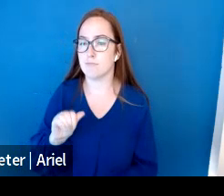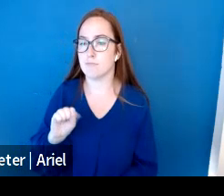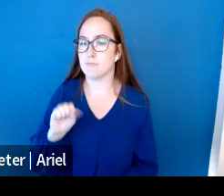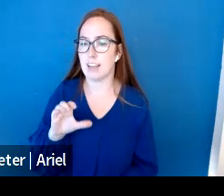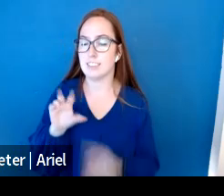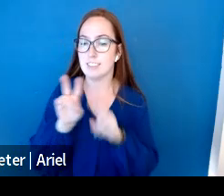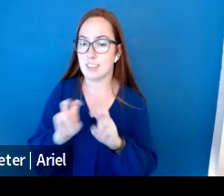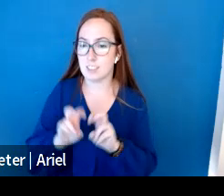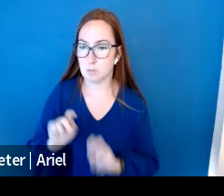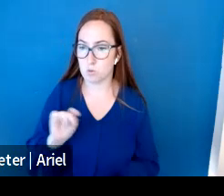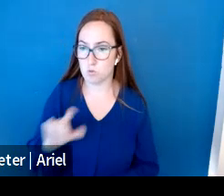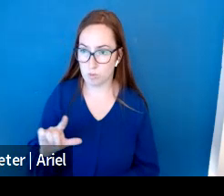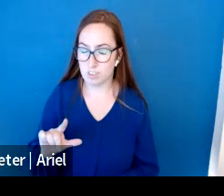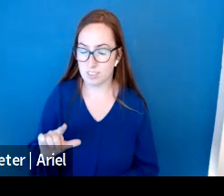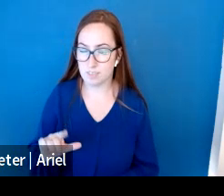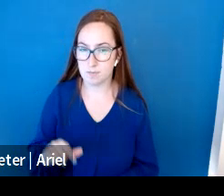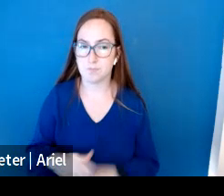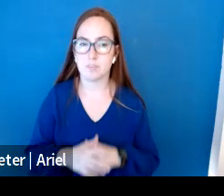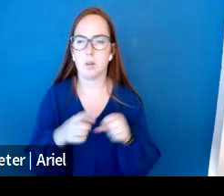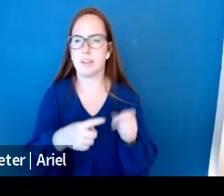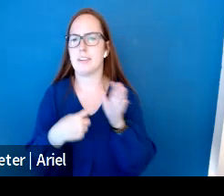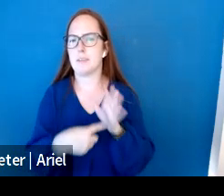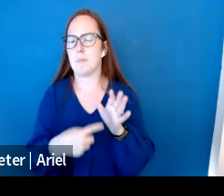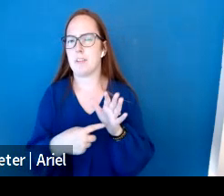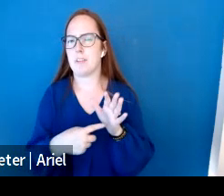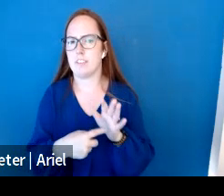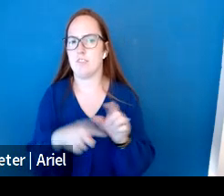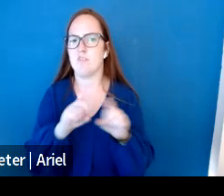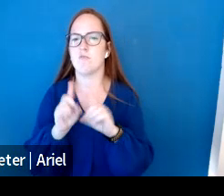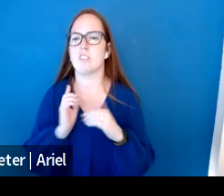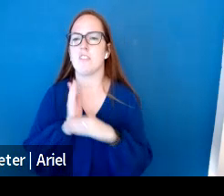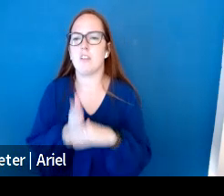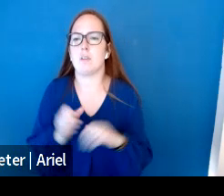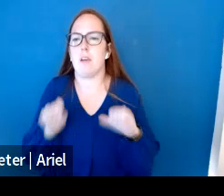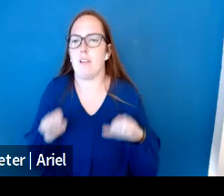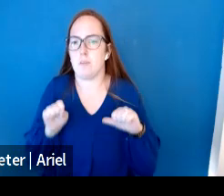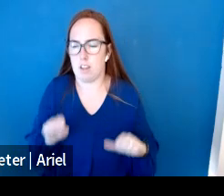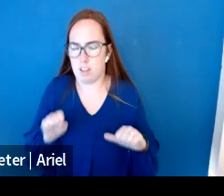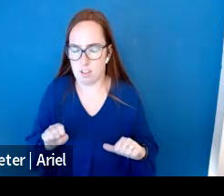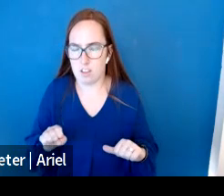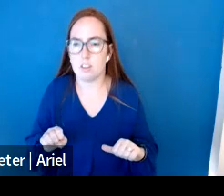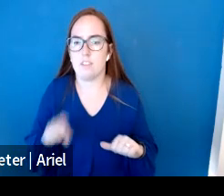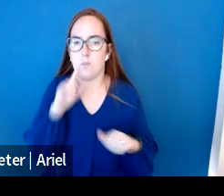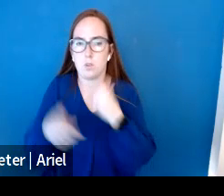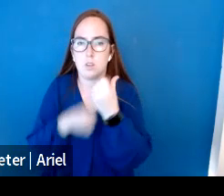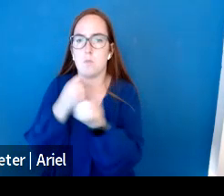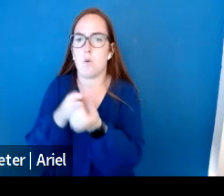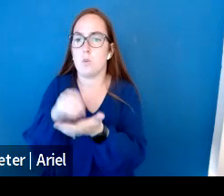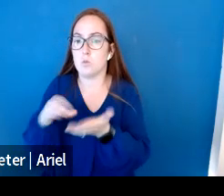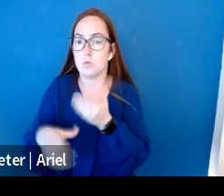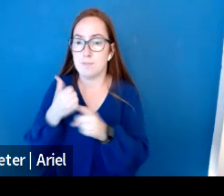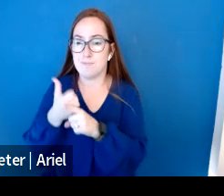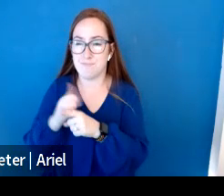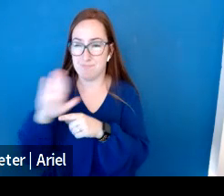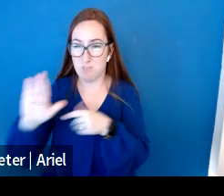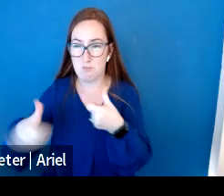including the BESS. And so here's an example of some interventions that can be used to support students who are